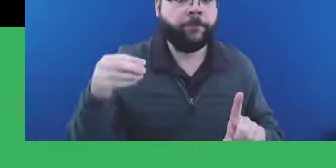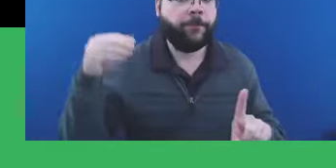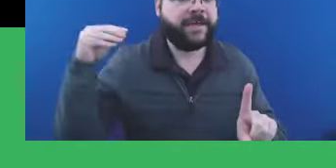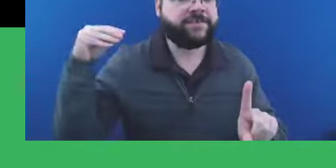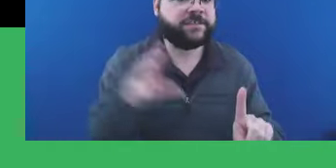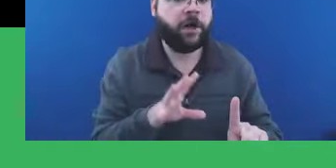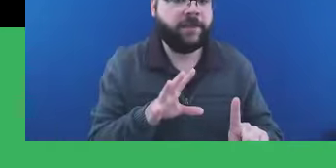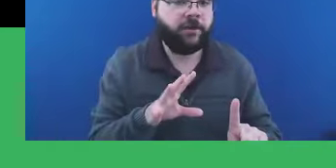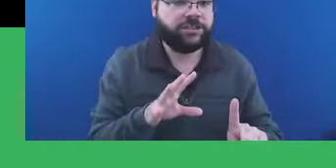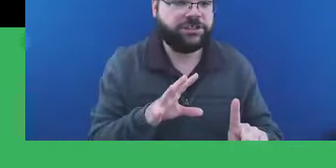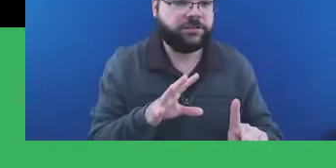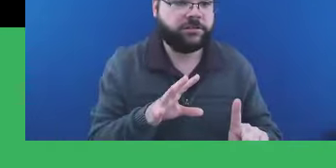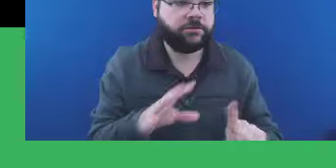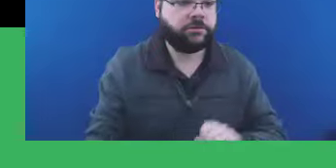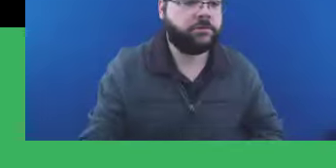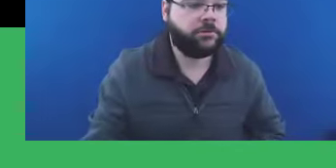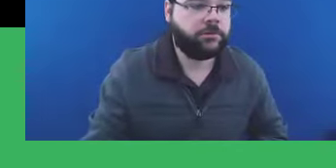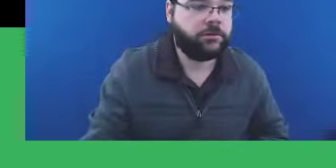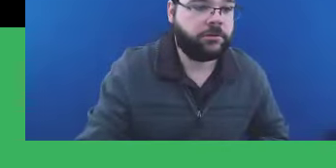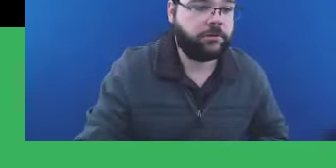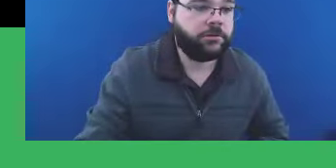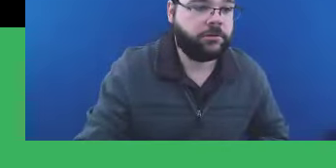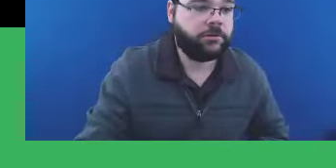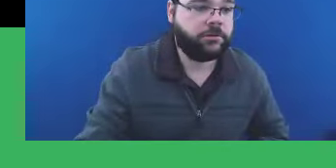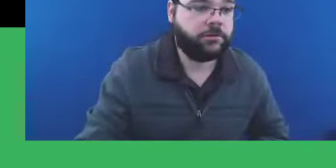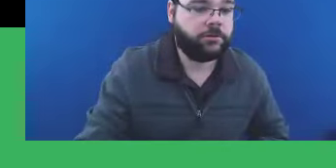And then as for the spotlight question.